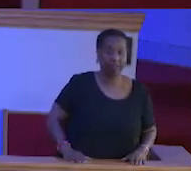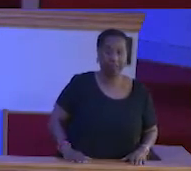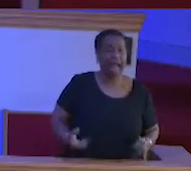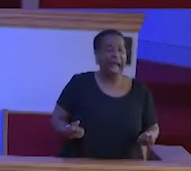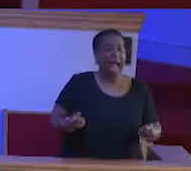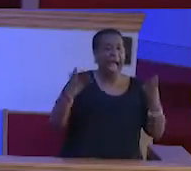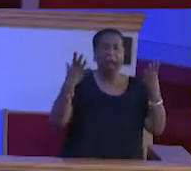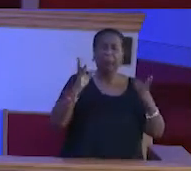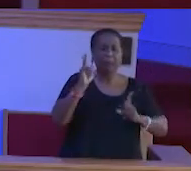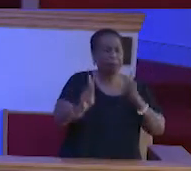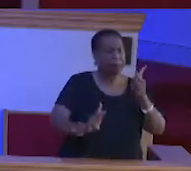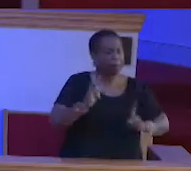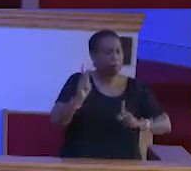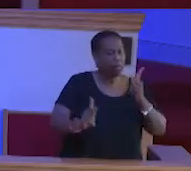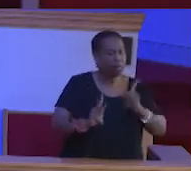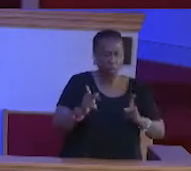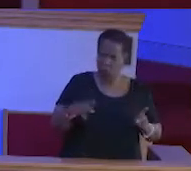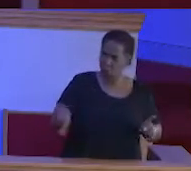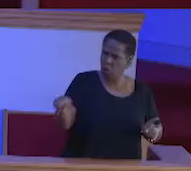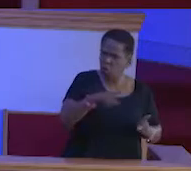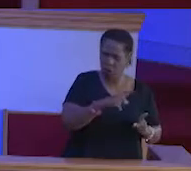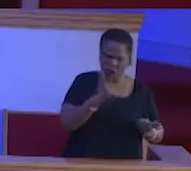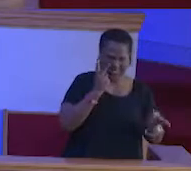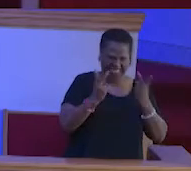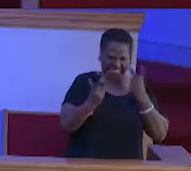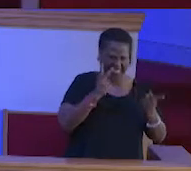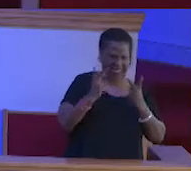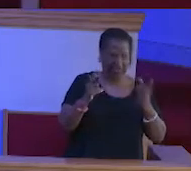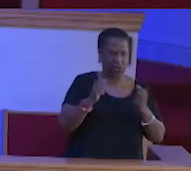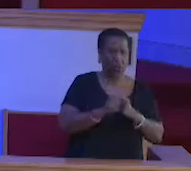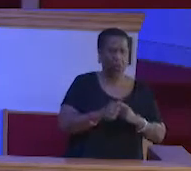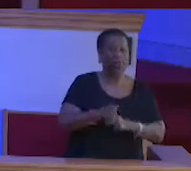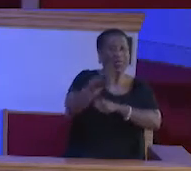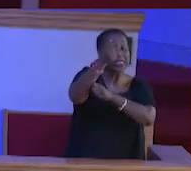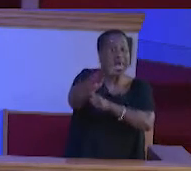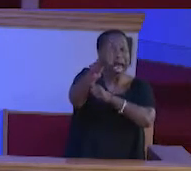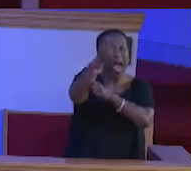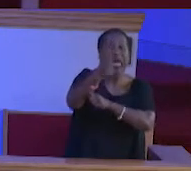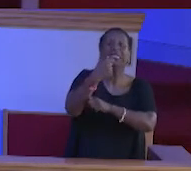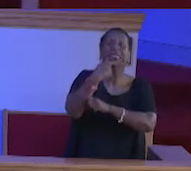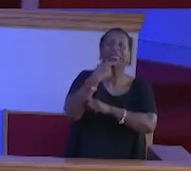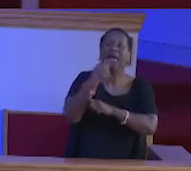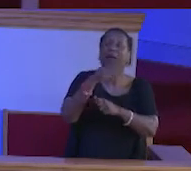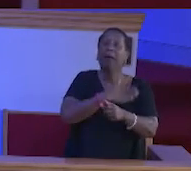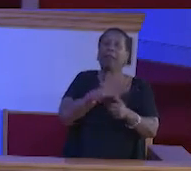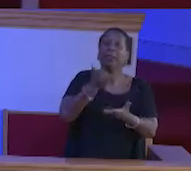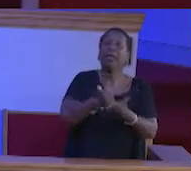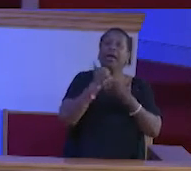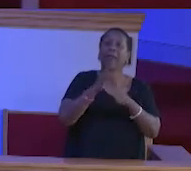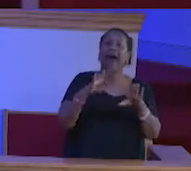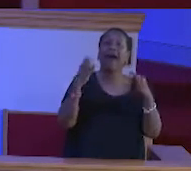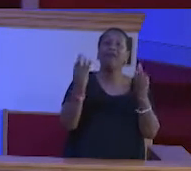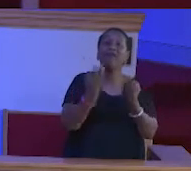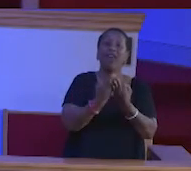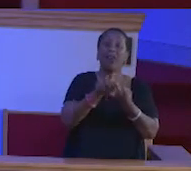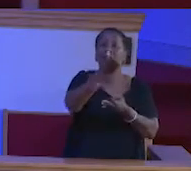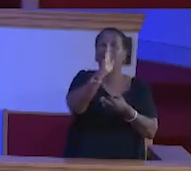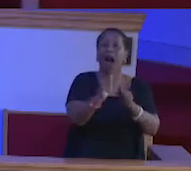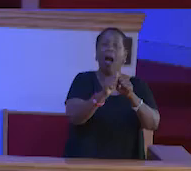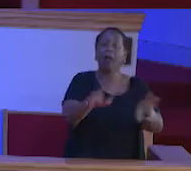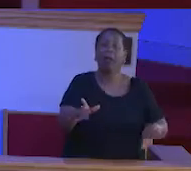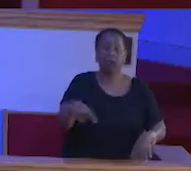How many folks have you seen with signs that say, please help my family, God bless